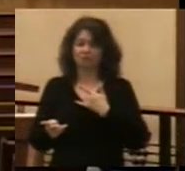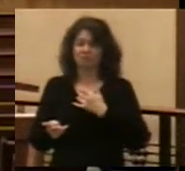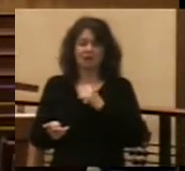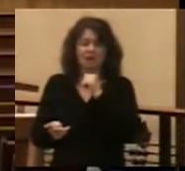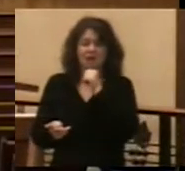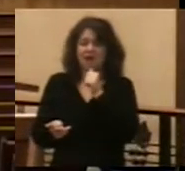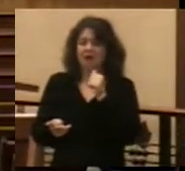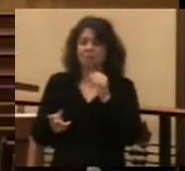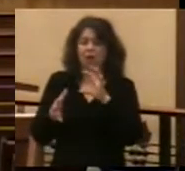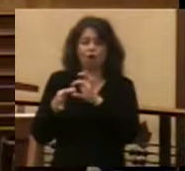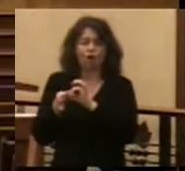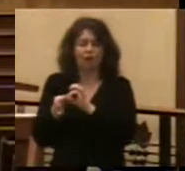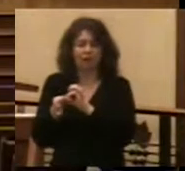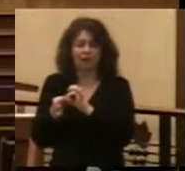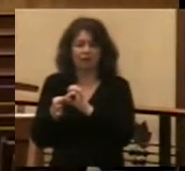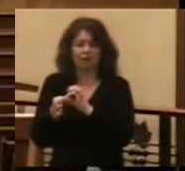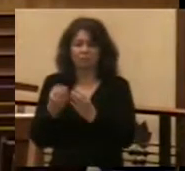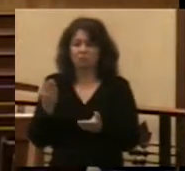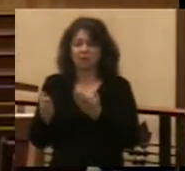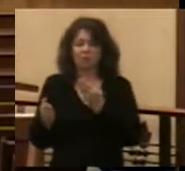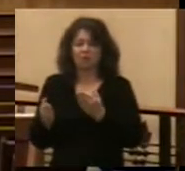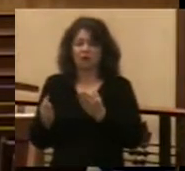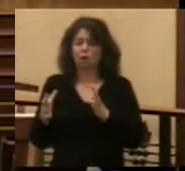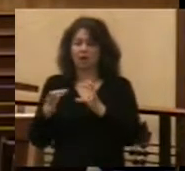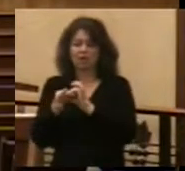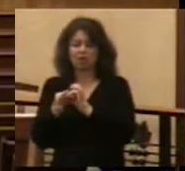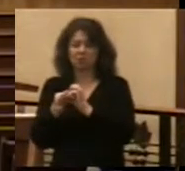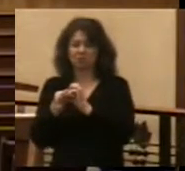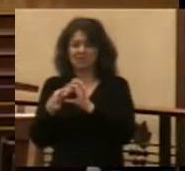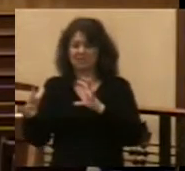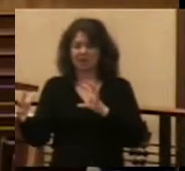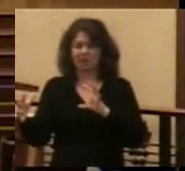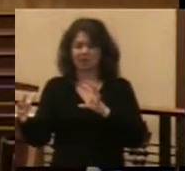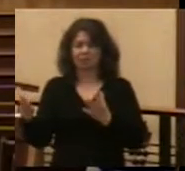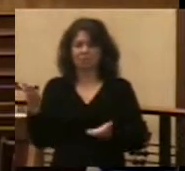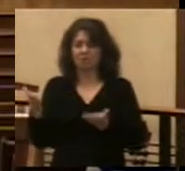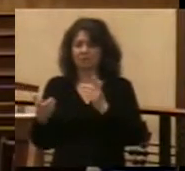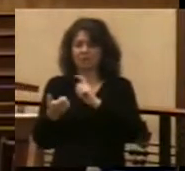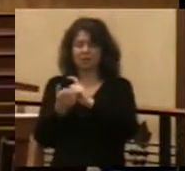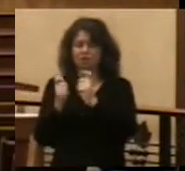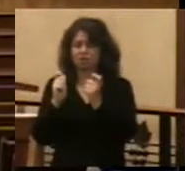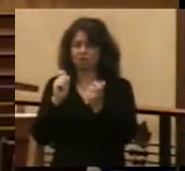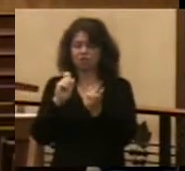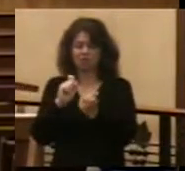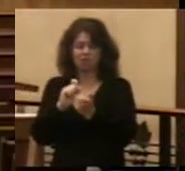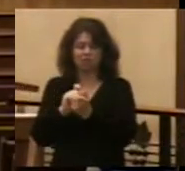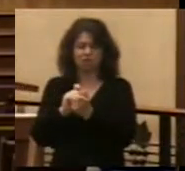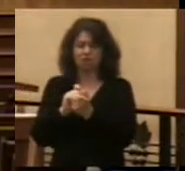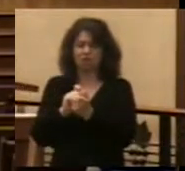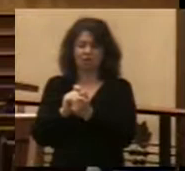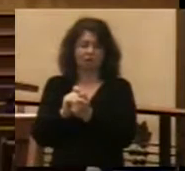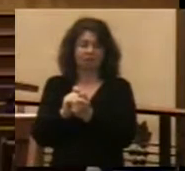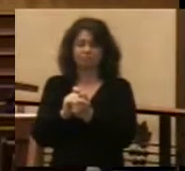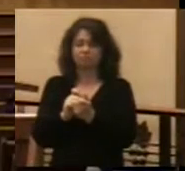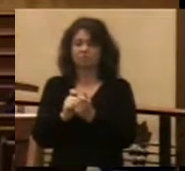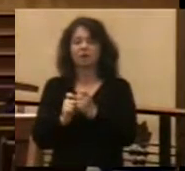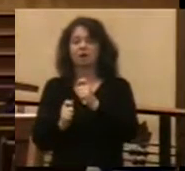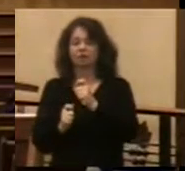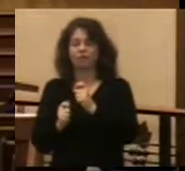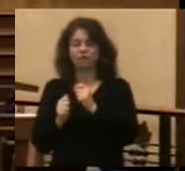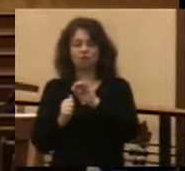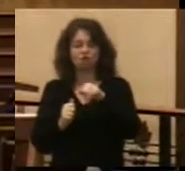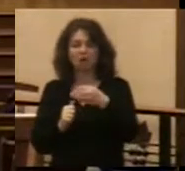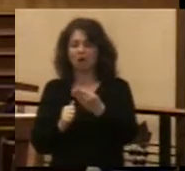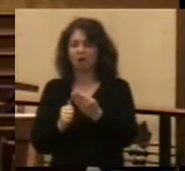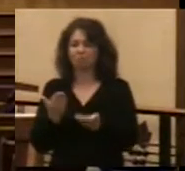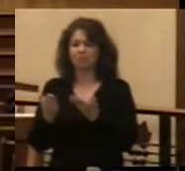off from relationships that are meaningful to you due to a change in that relationship, whether death or distance?